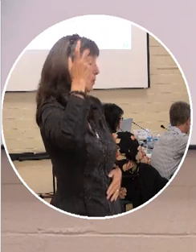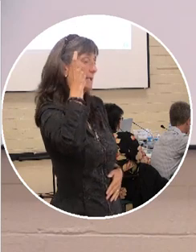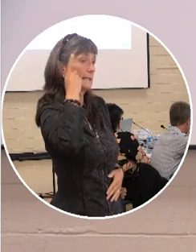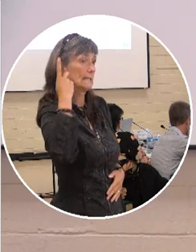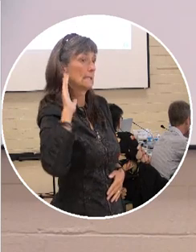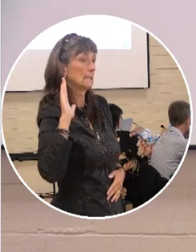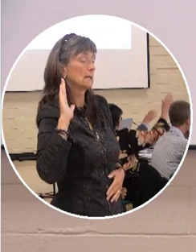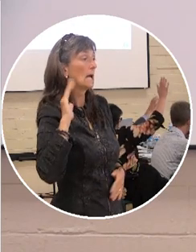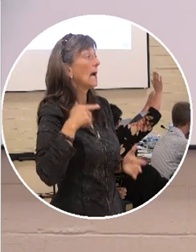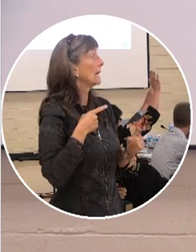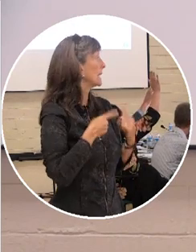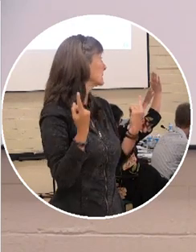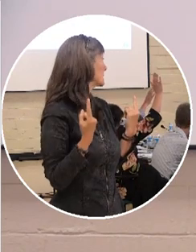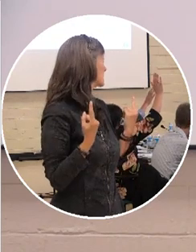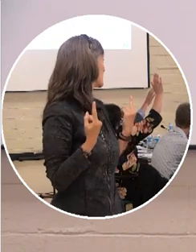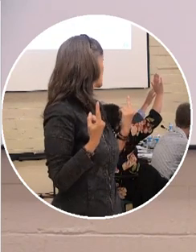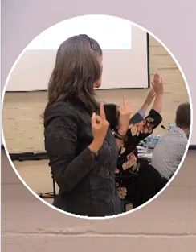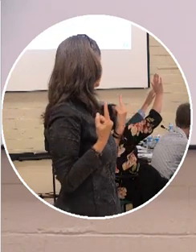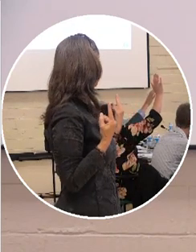Those against?